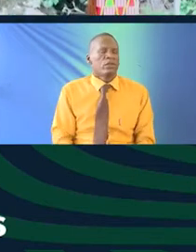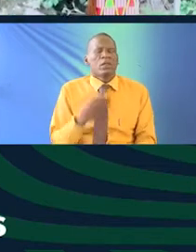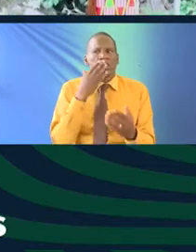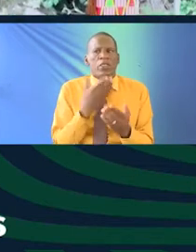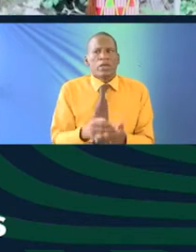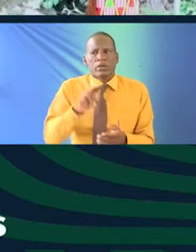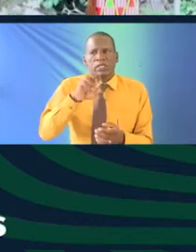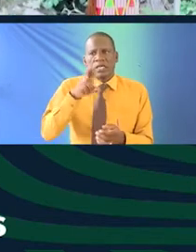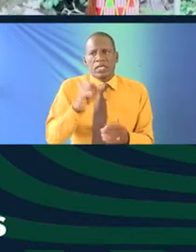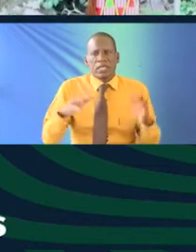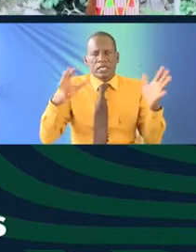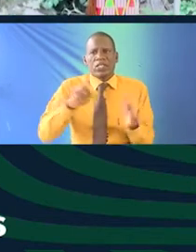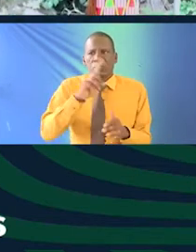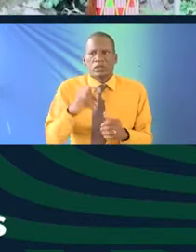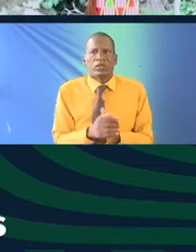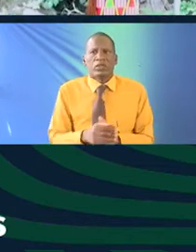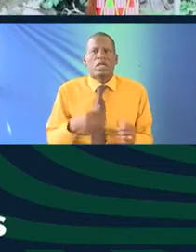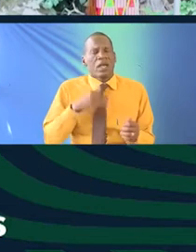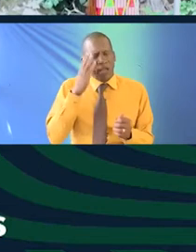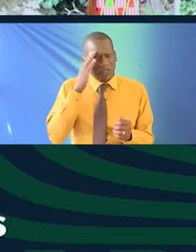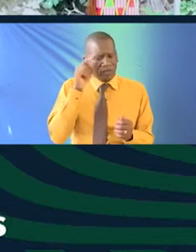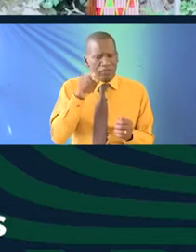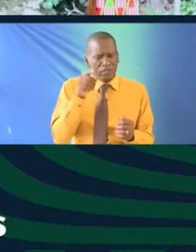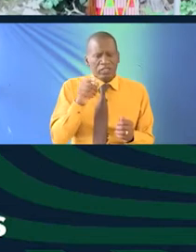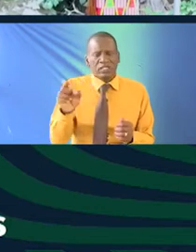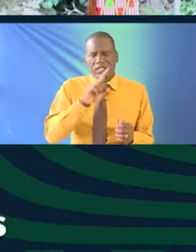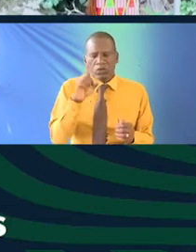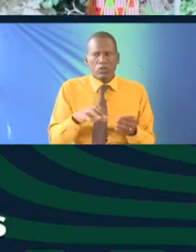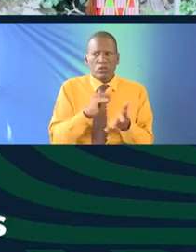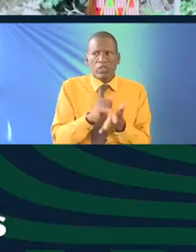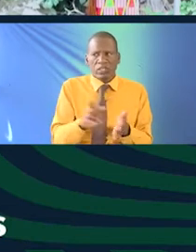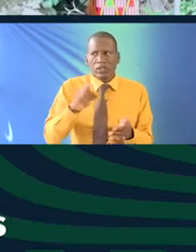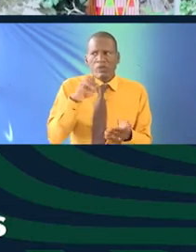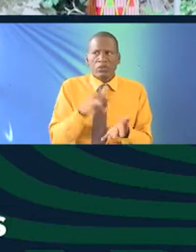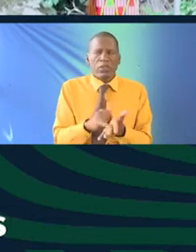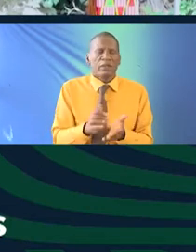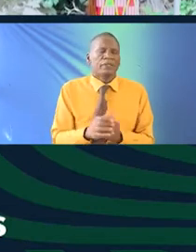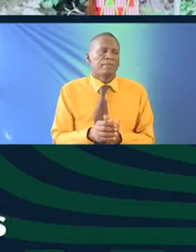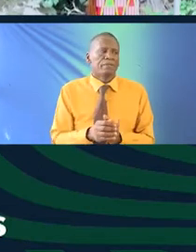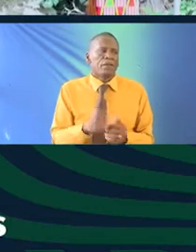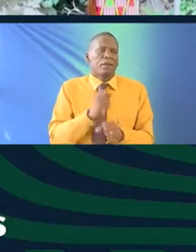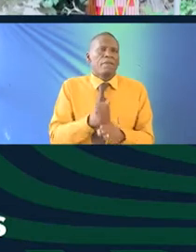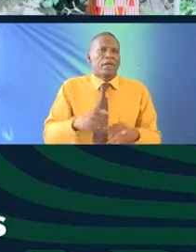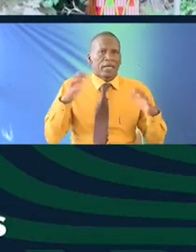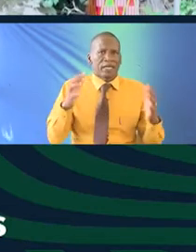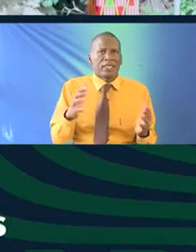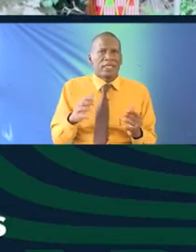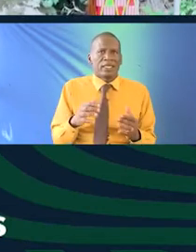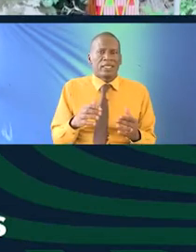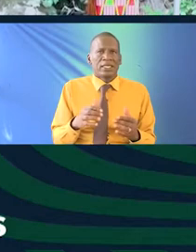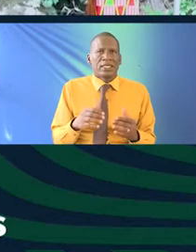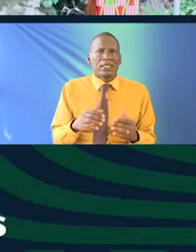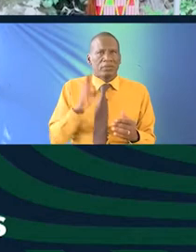thank you thank you Jerry that's a great question and I think it's a question that would make a great return